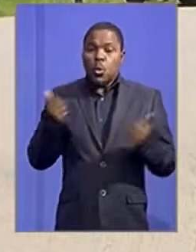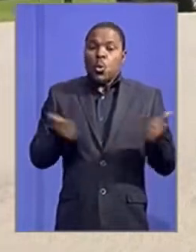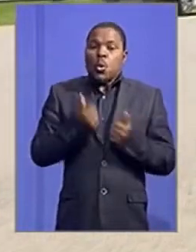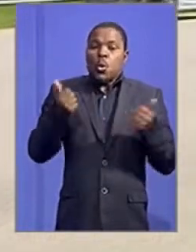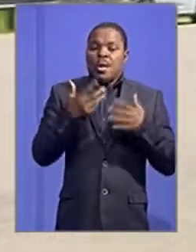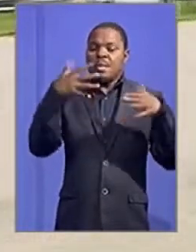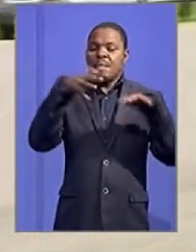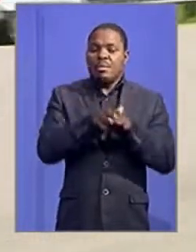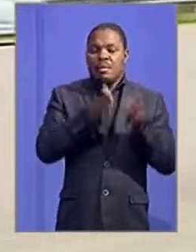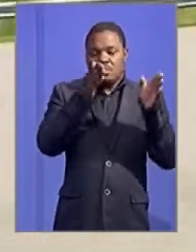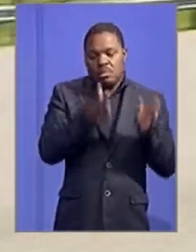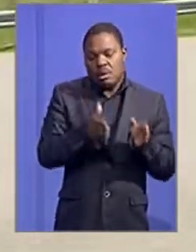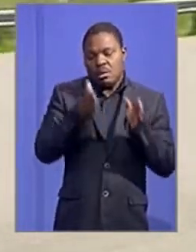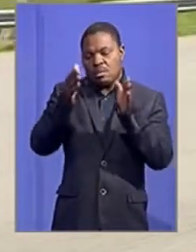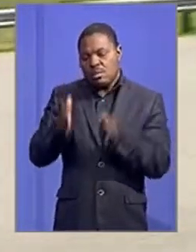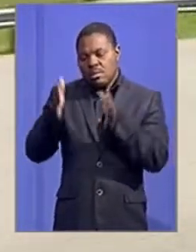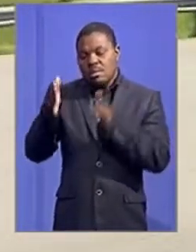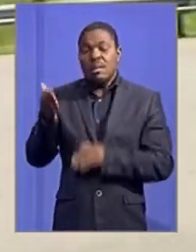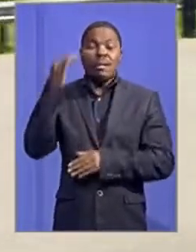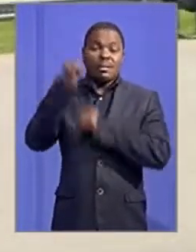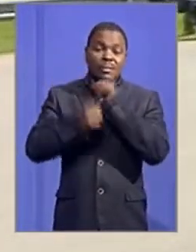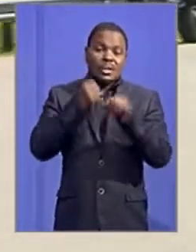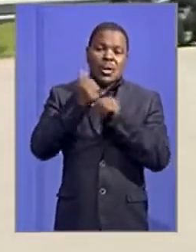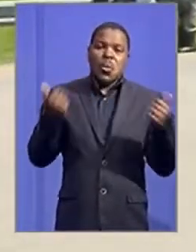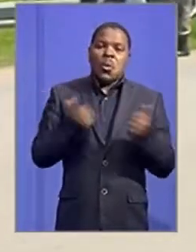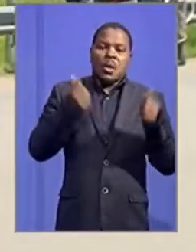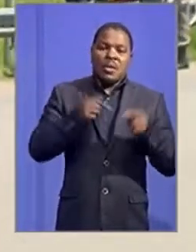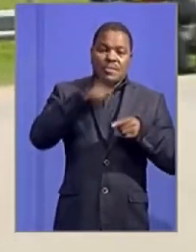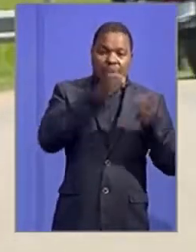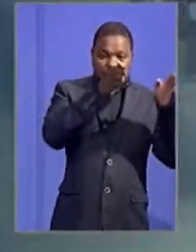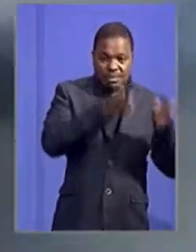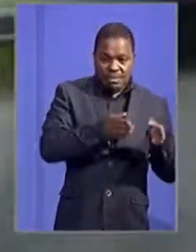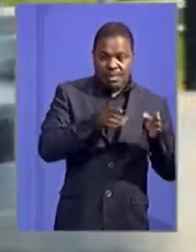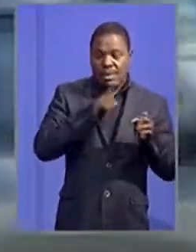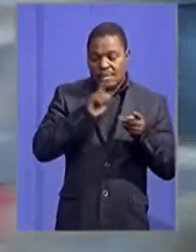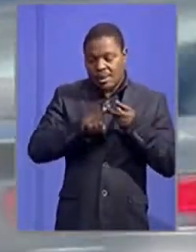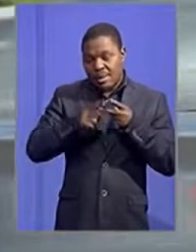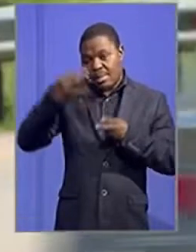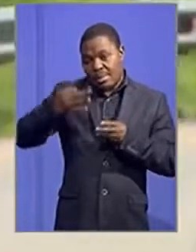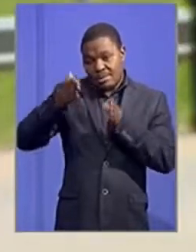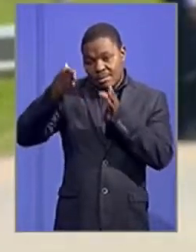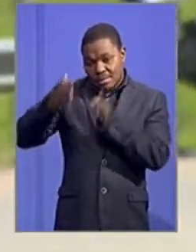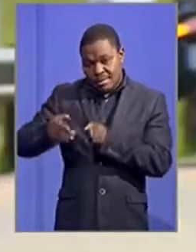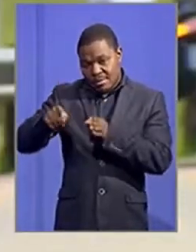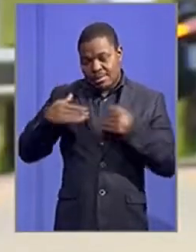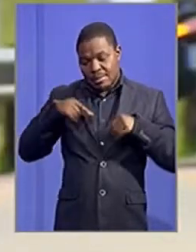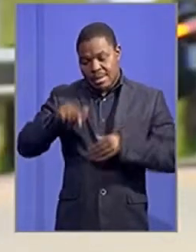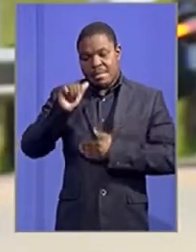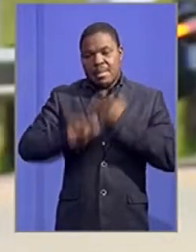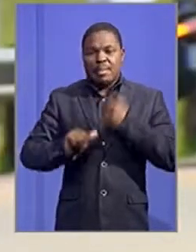ka mekgahlelo ho qala ka kgwedi ya Phupungwahola moo mokgahlelo wa boraro o neng o tla qala kgweding ena.